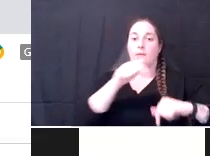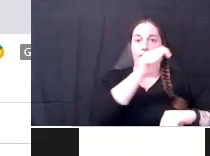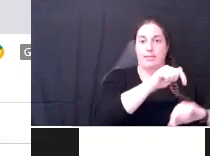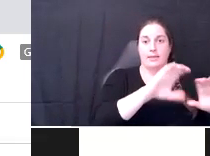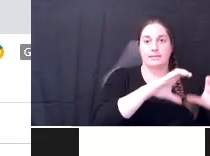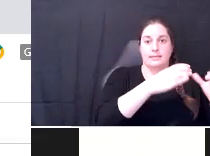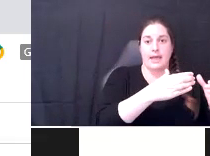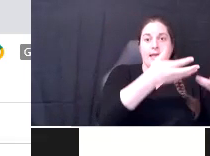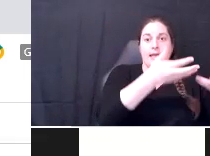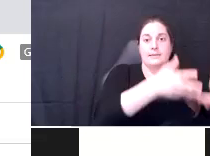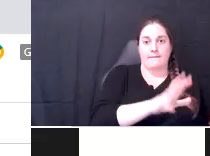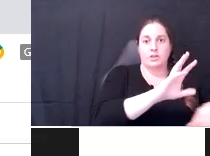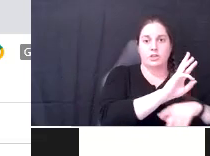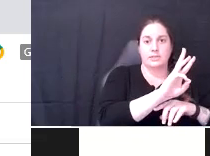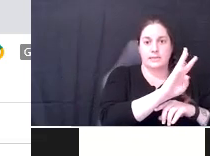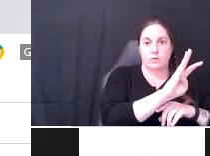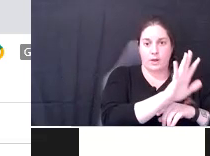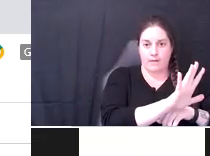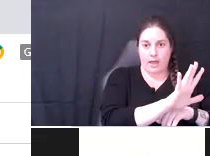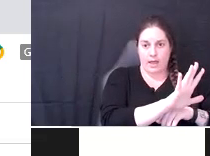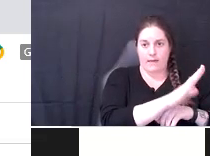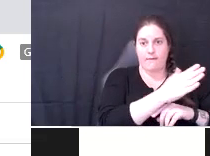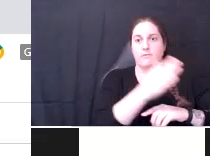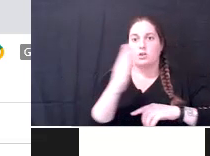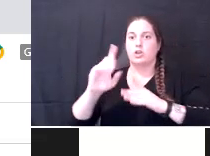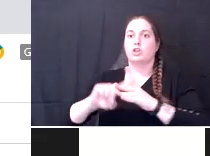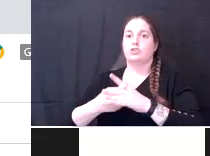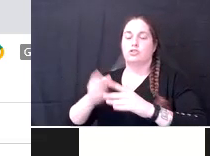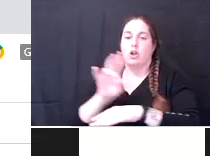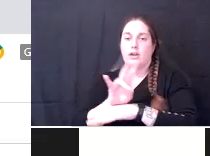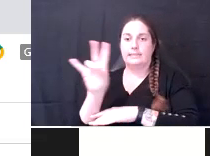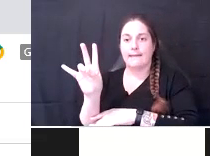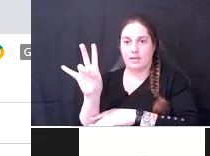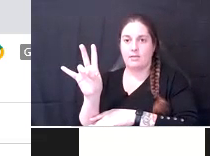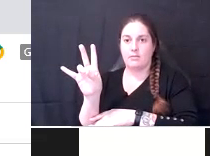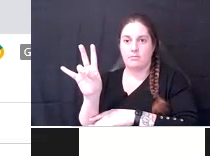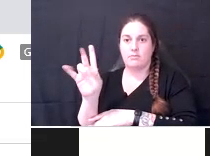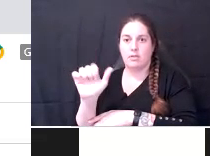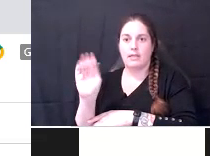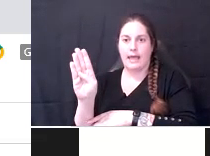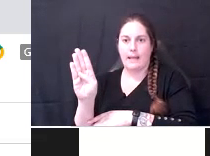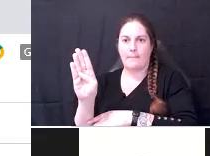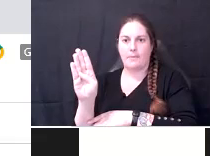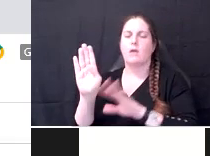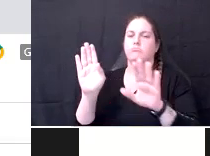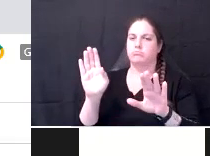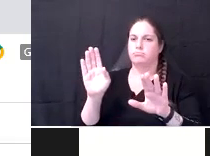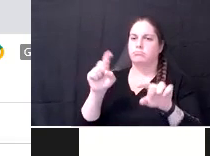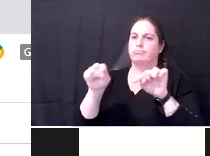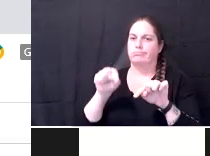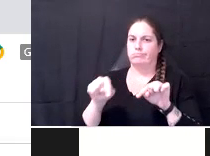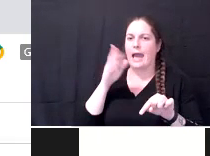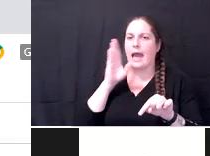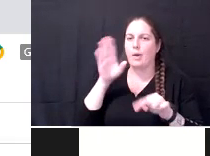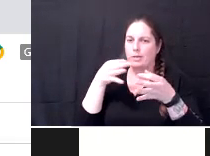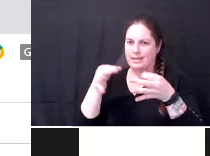starts at 7. Okay, and we having that class today too. Well, we'll talk about that here when I get more toward